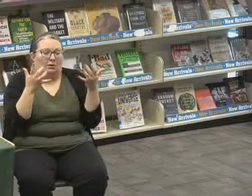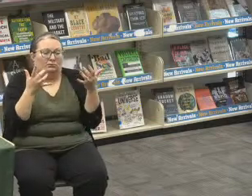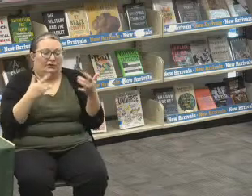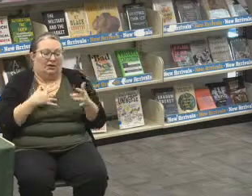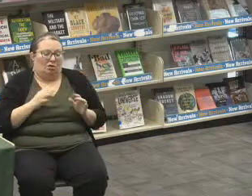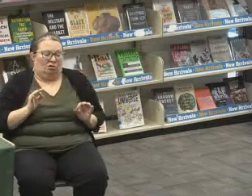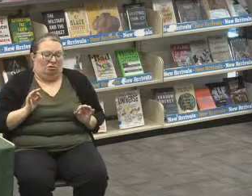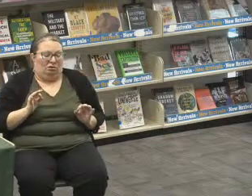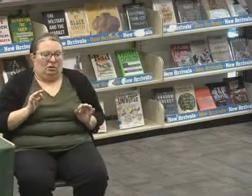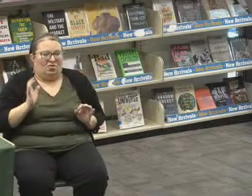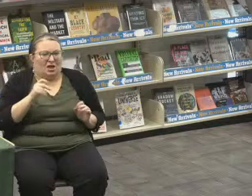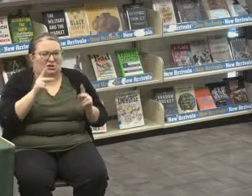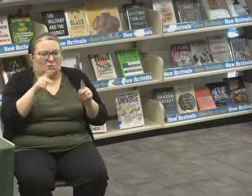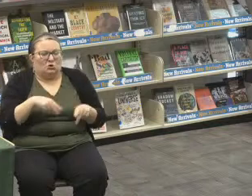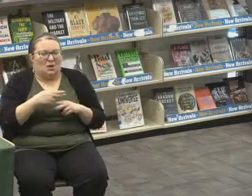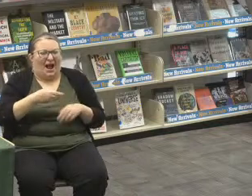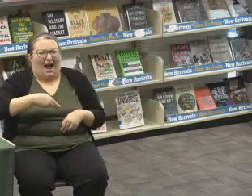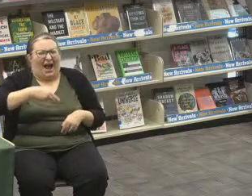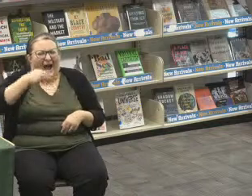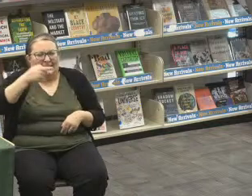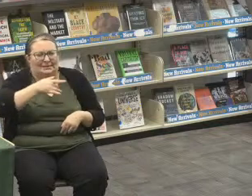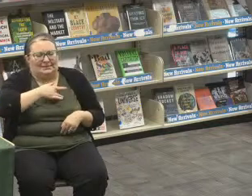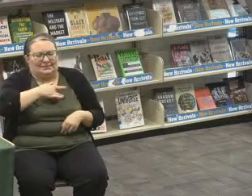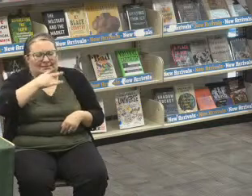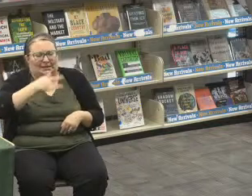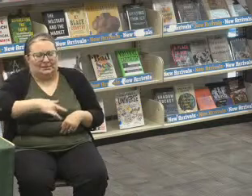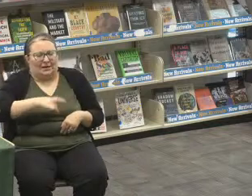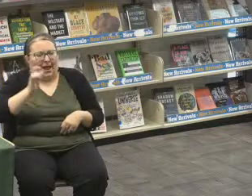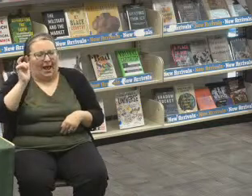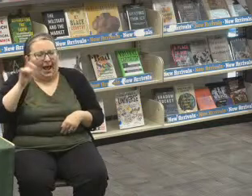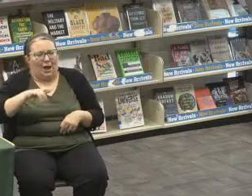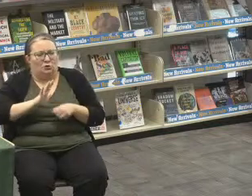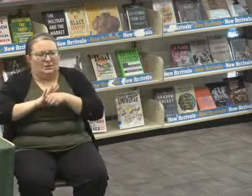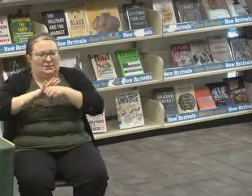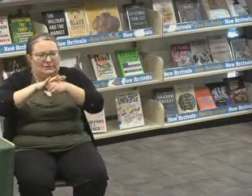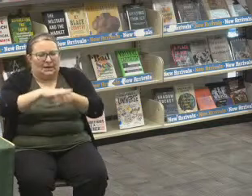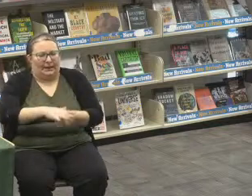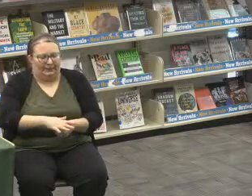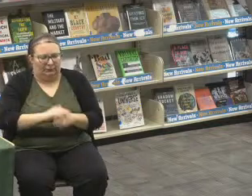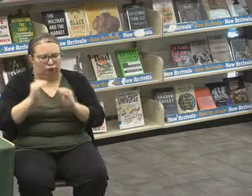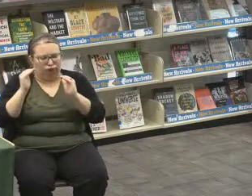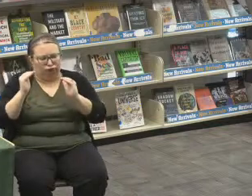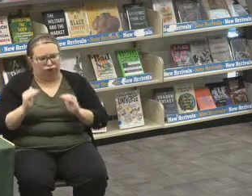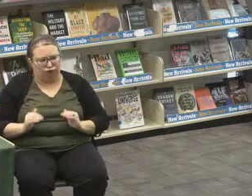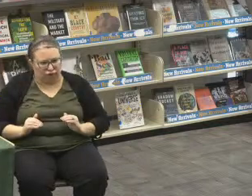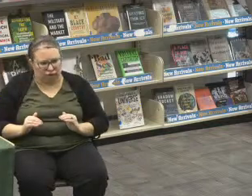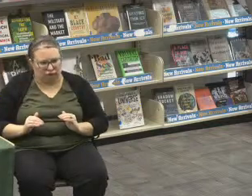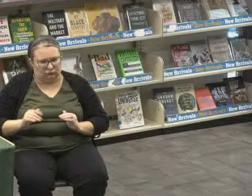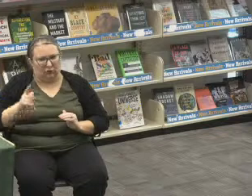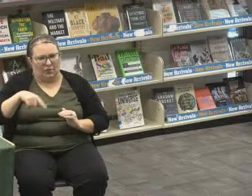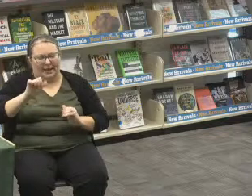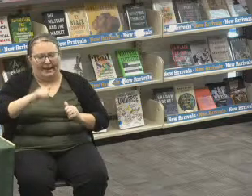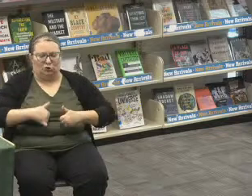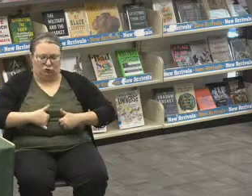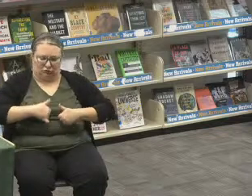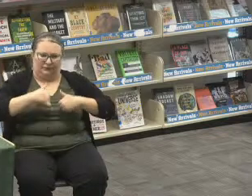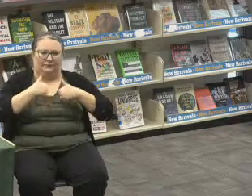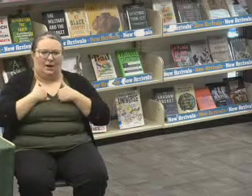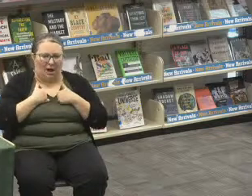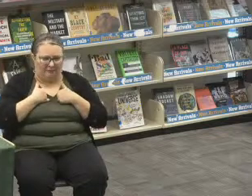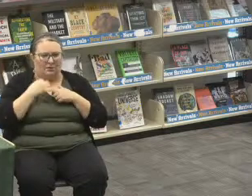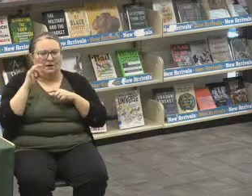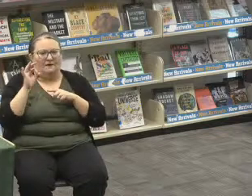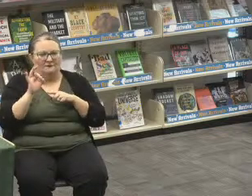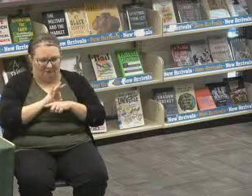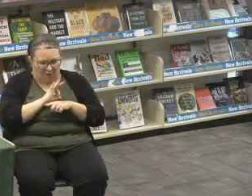That's someone who was highly sensitive, and it had to be dampened down so that they can survive and